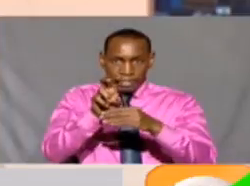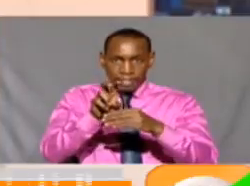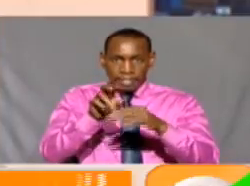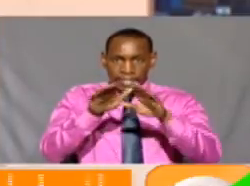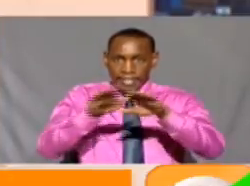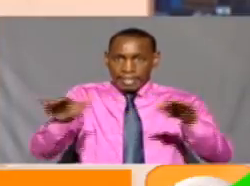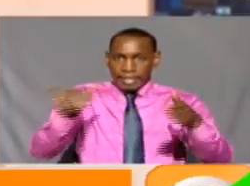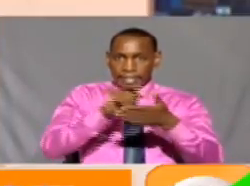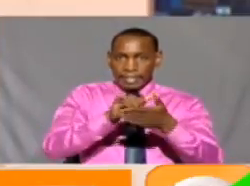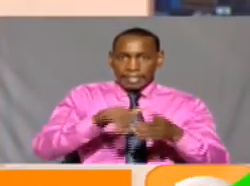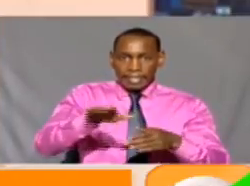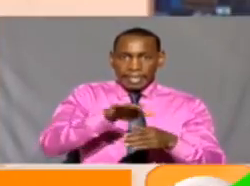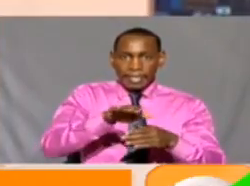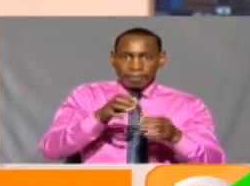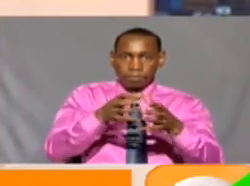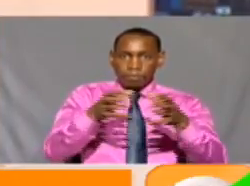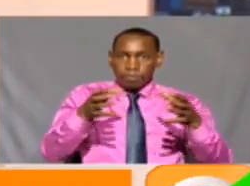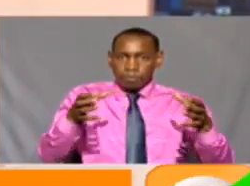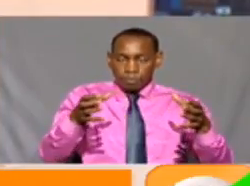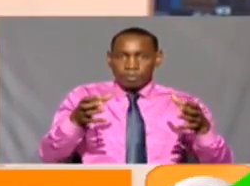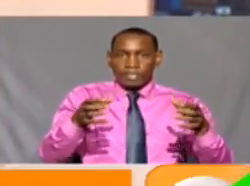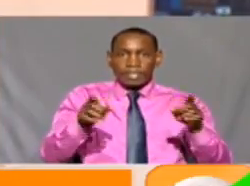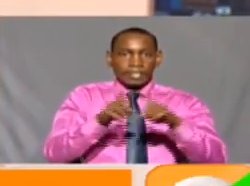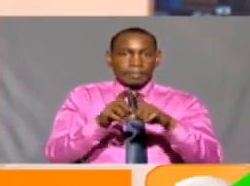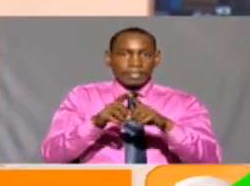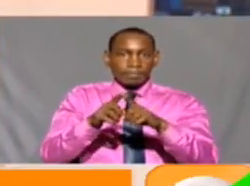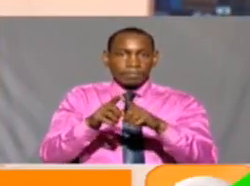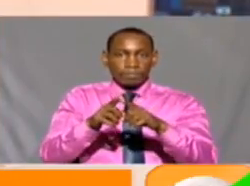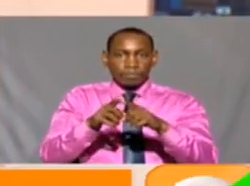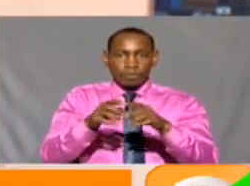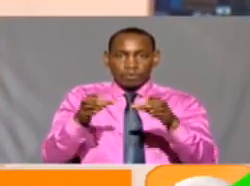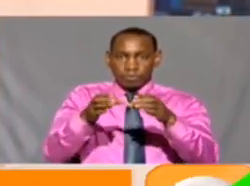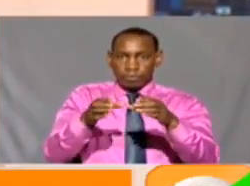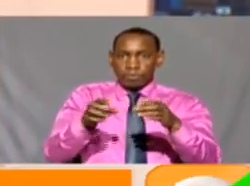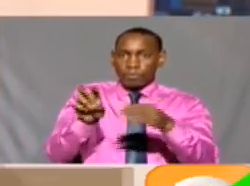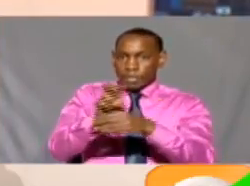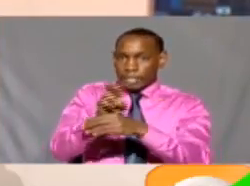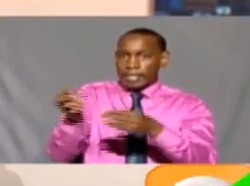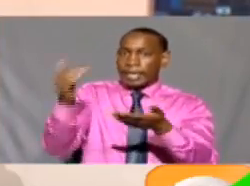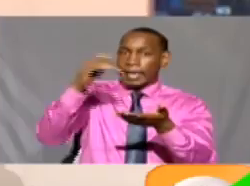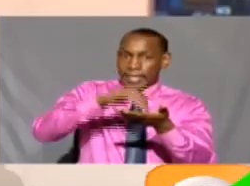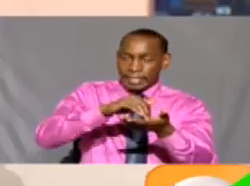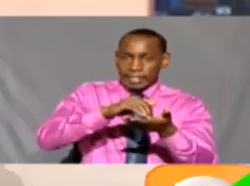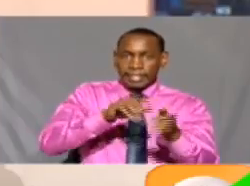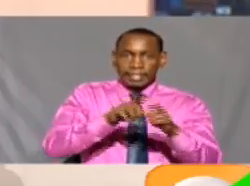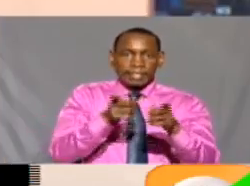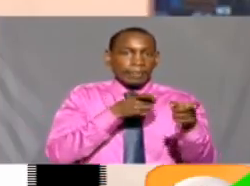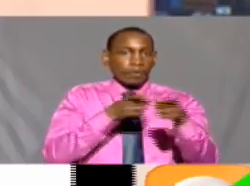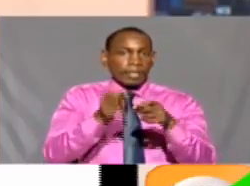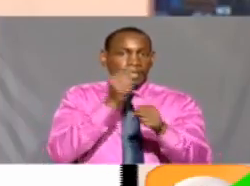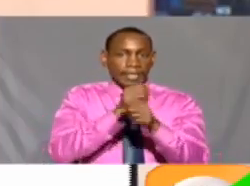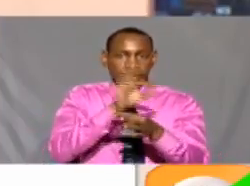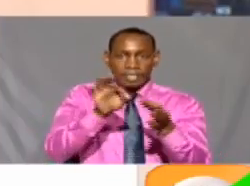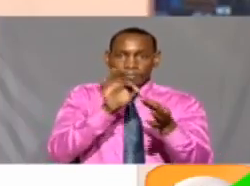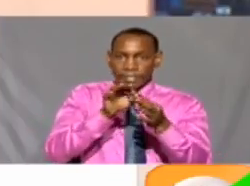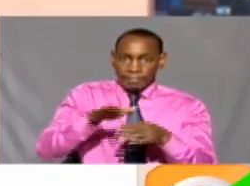that the breeding grounds are identified, the numbers are actually counter-checked, and the control is done at that